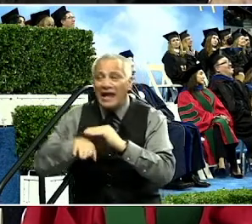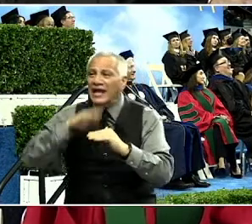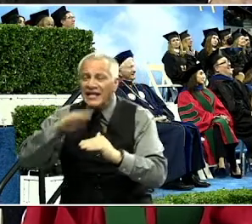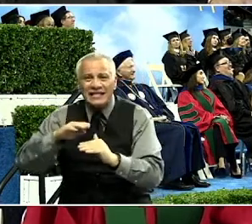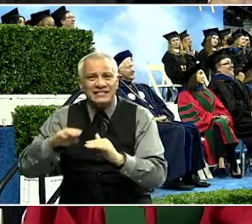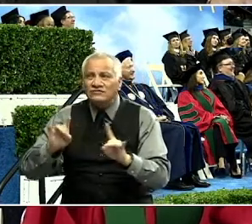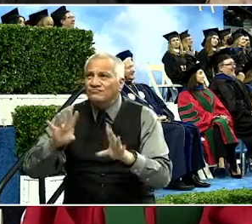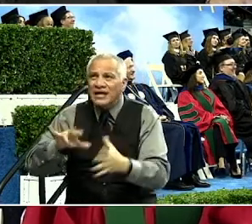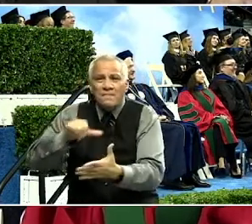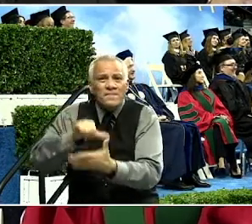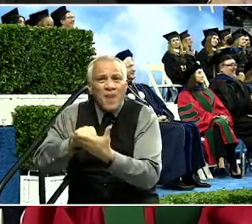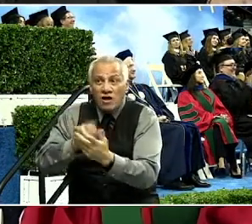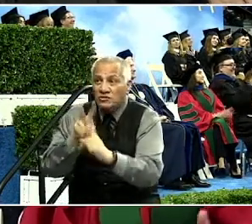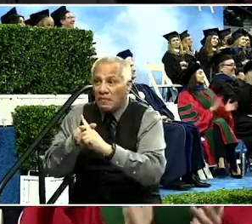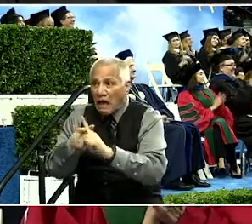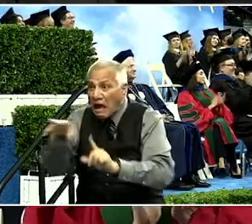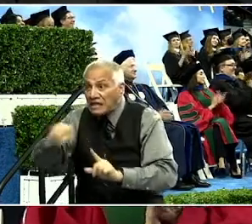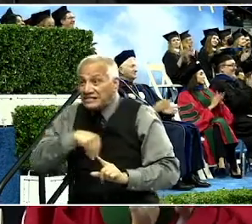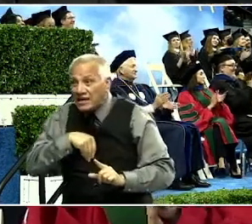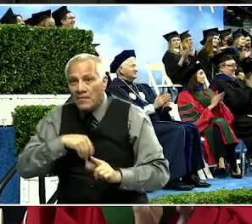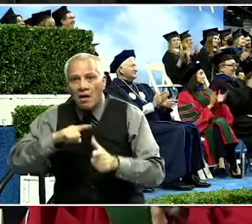it.